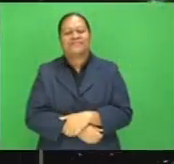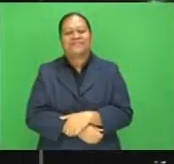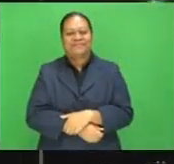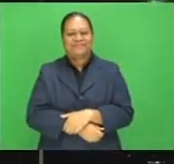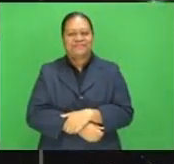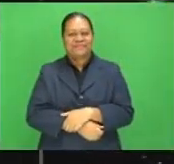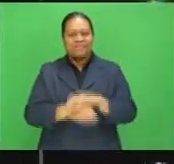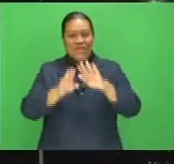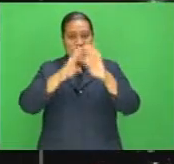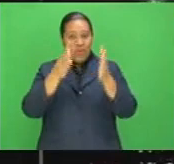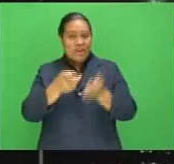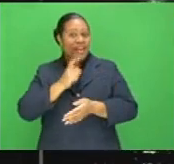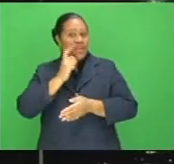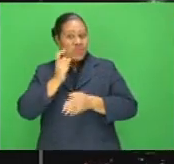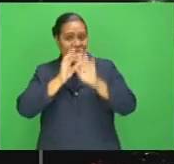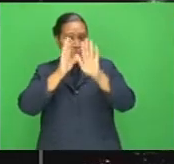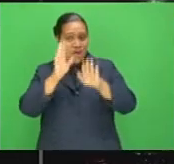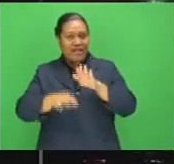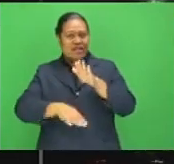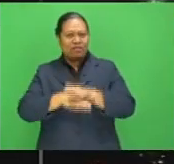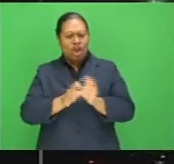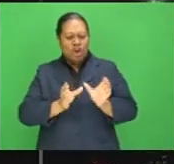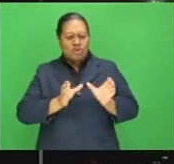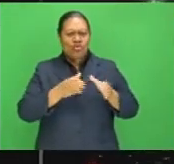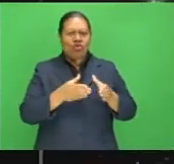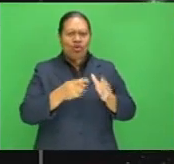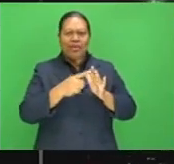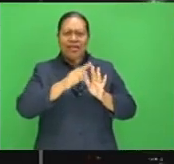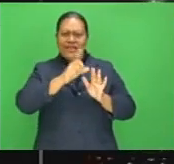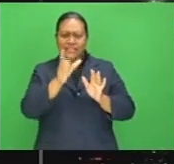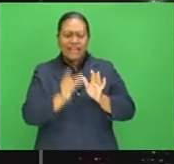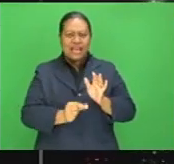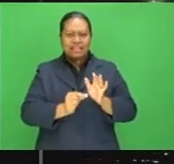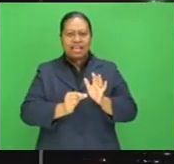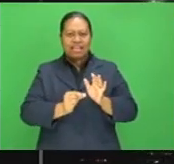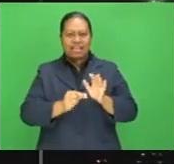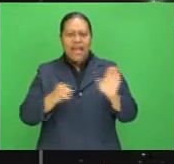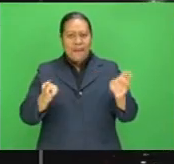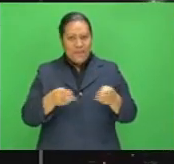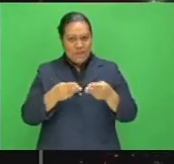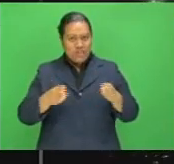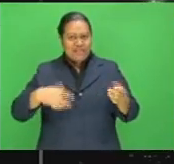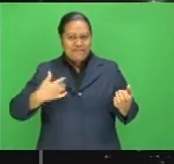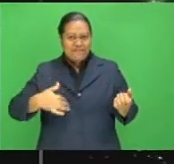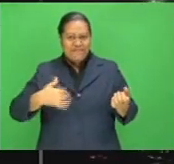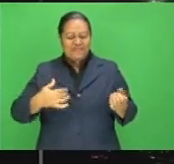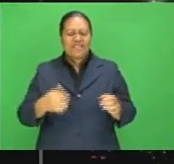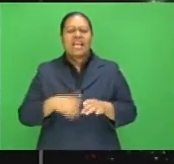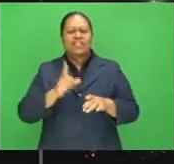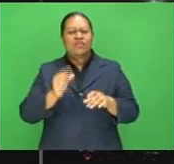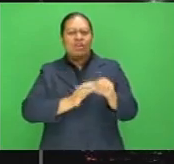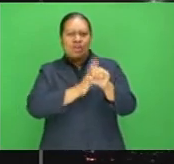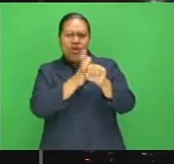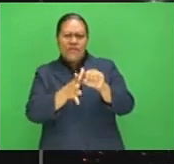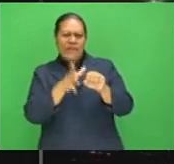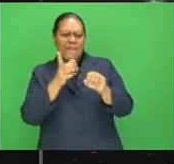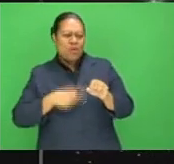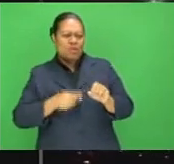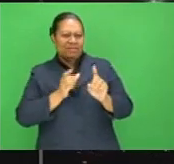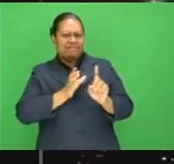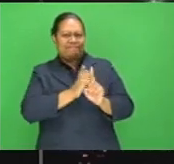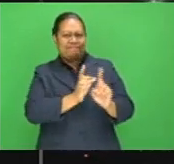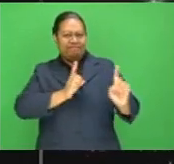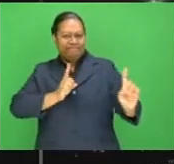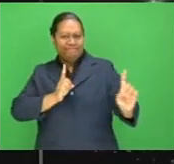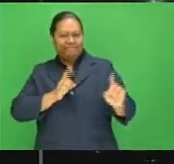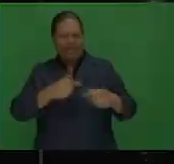And in the world of the weird and the wonderful, a group of Italian musicians took COVID-19 social distancing to the limit by holding a